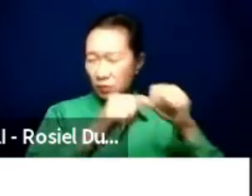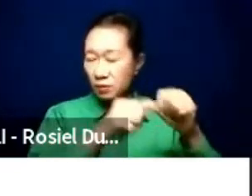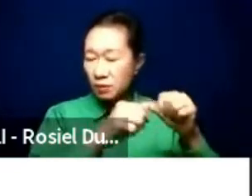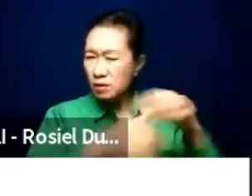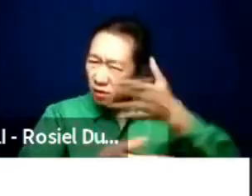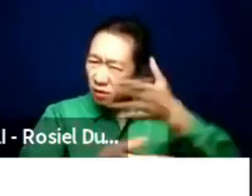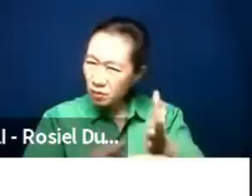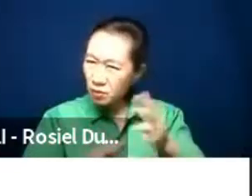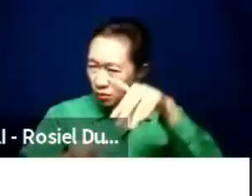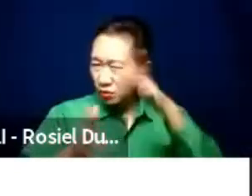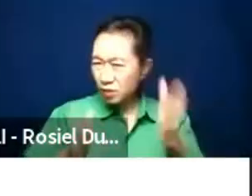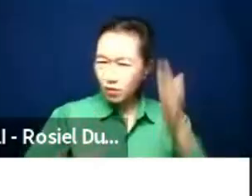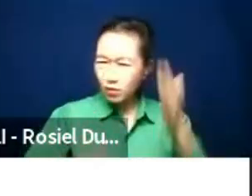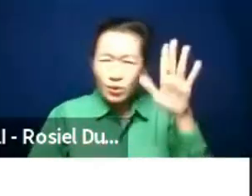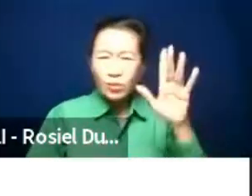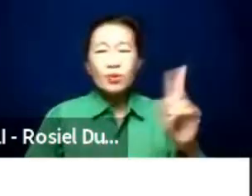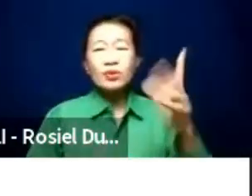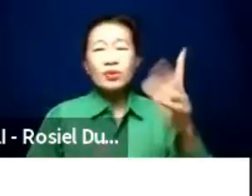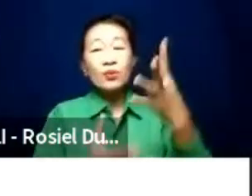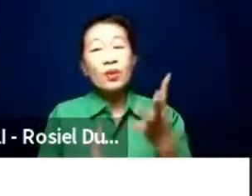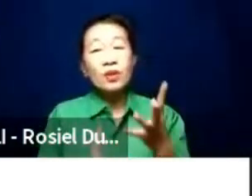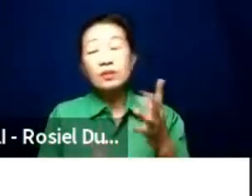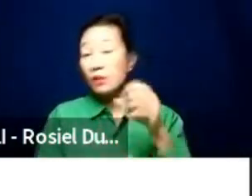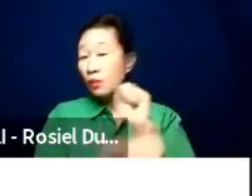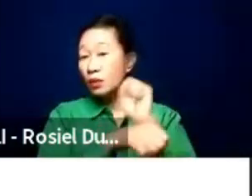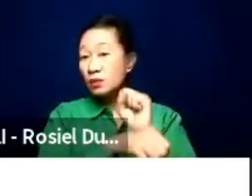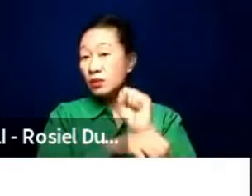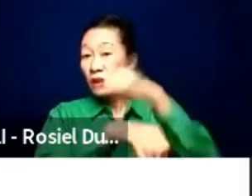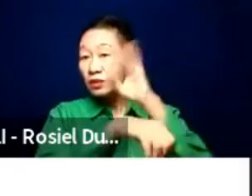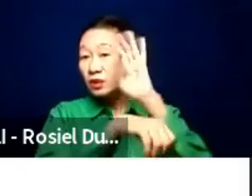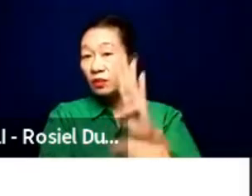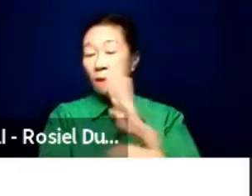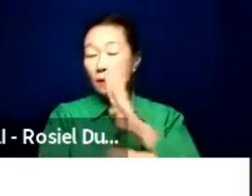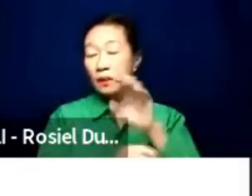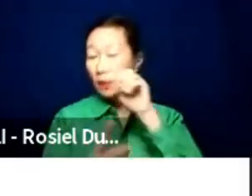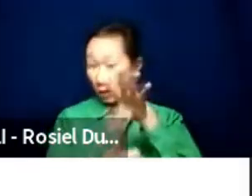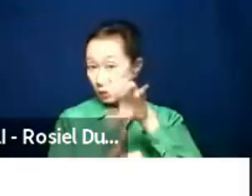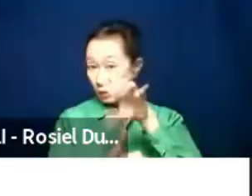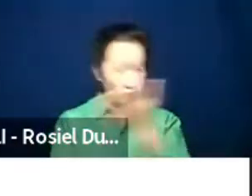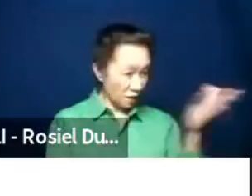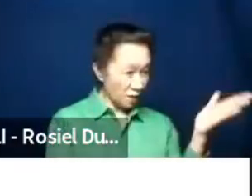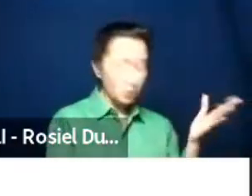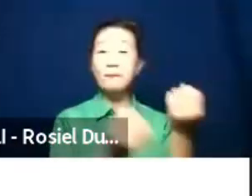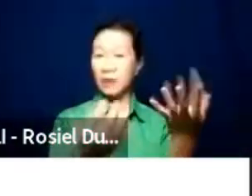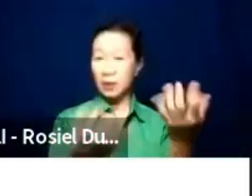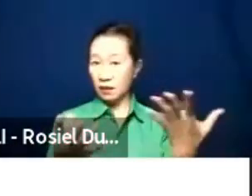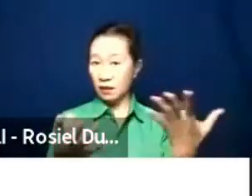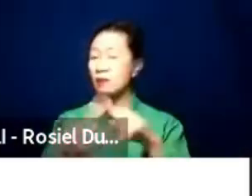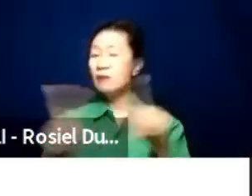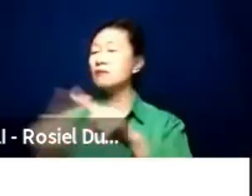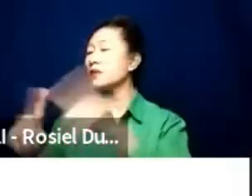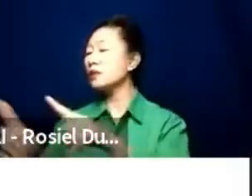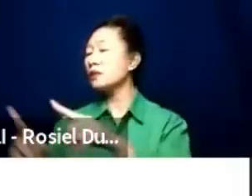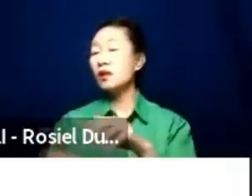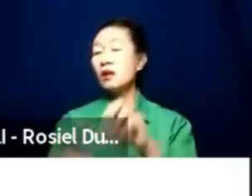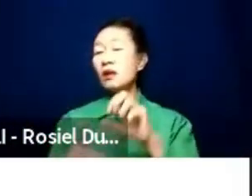nila alam agad kung ano ba talaga yung gusto nilang trabaho. So our job is to really expose them to as many work